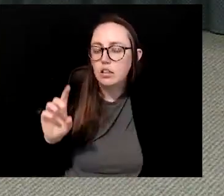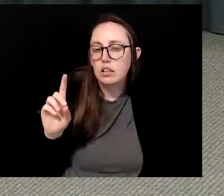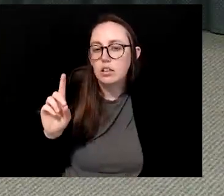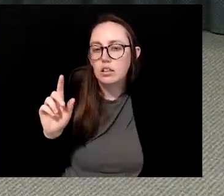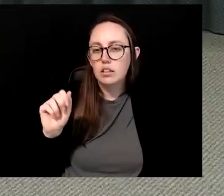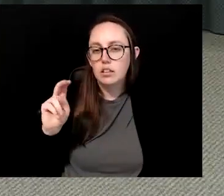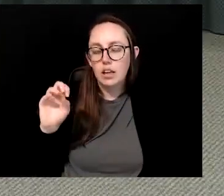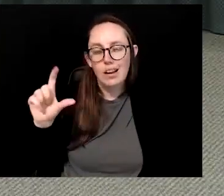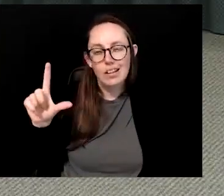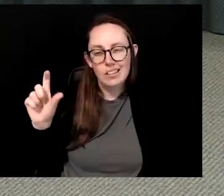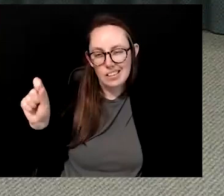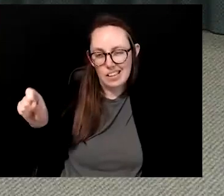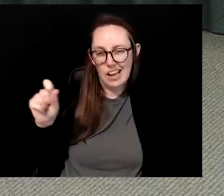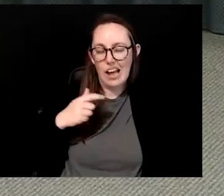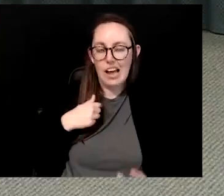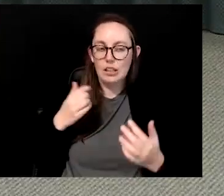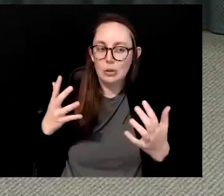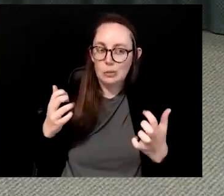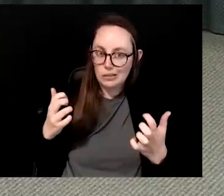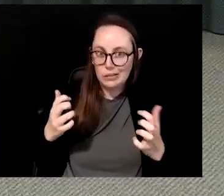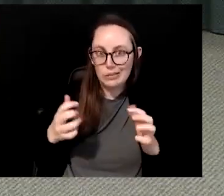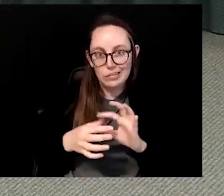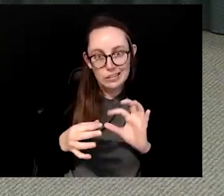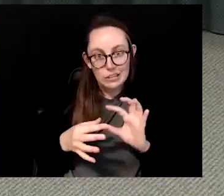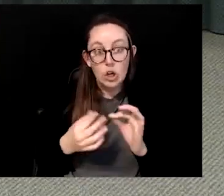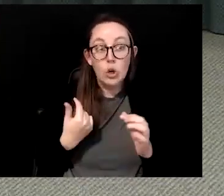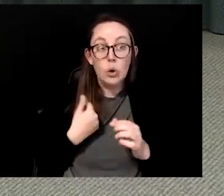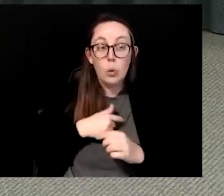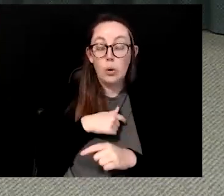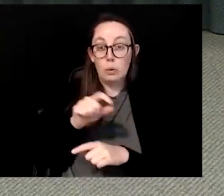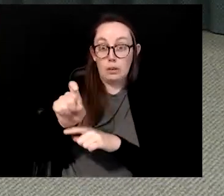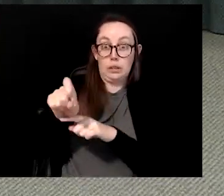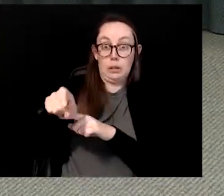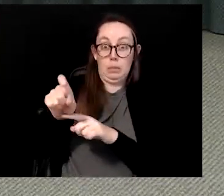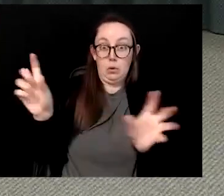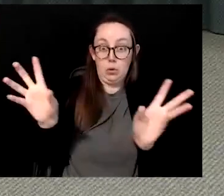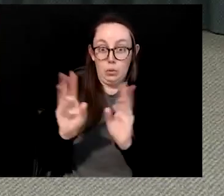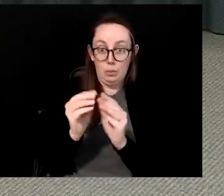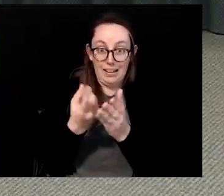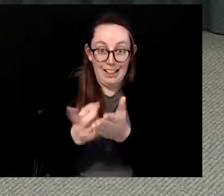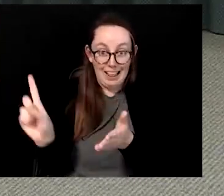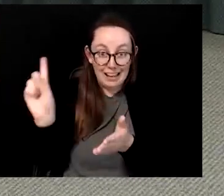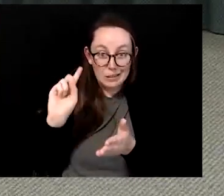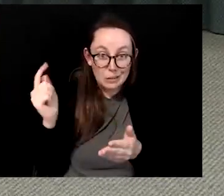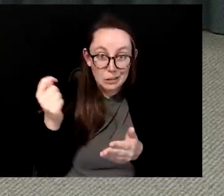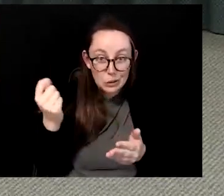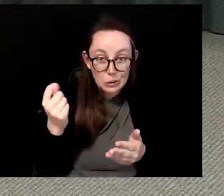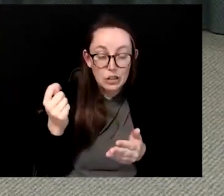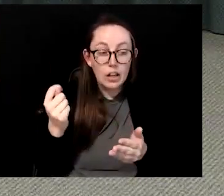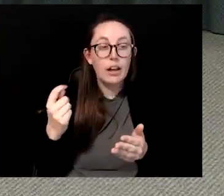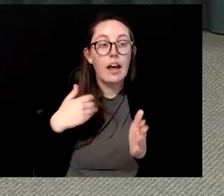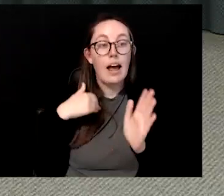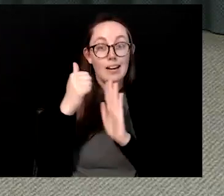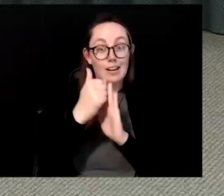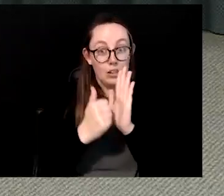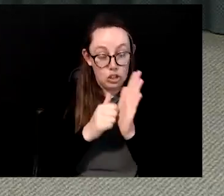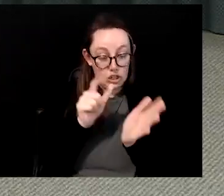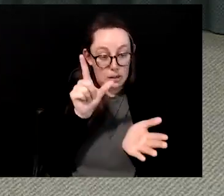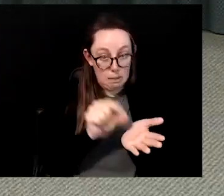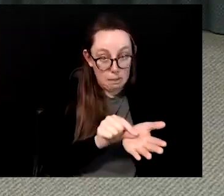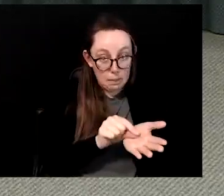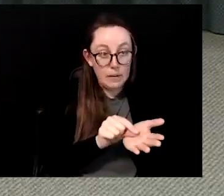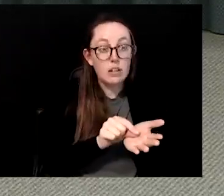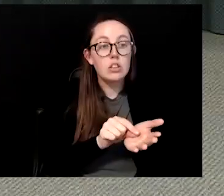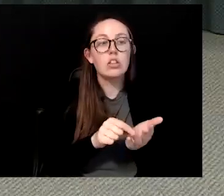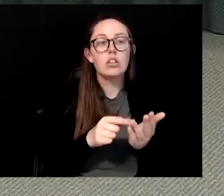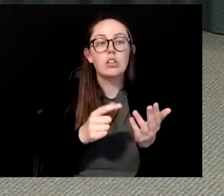to meet last Tuesday correct we had an agenda published and we weren't able to meet and so this agenda is a